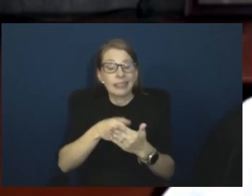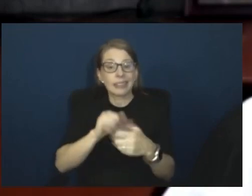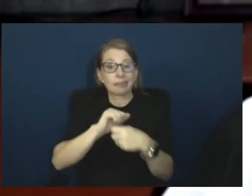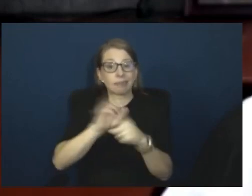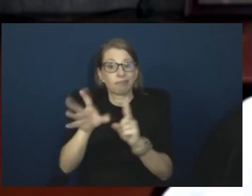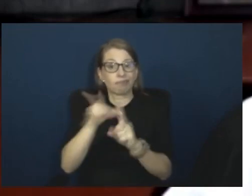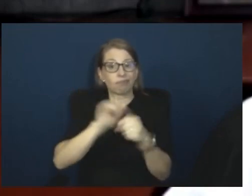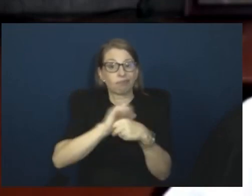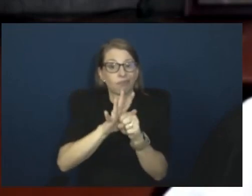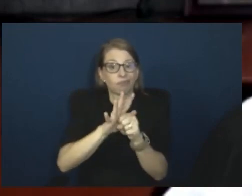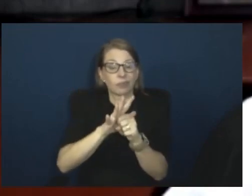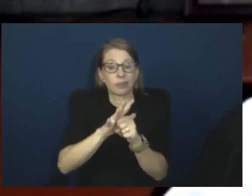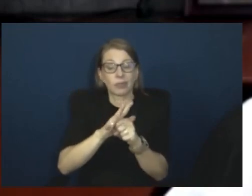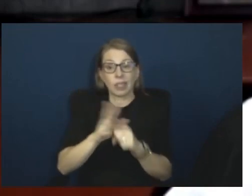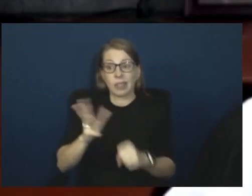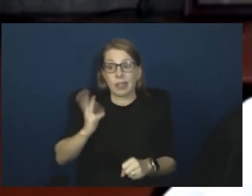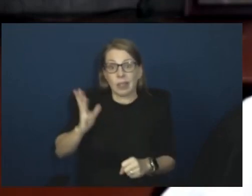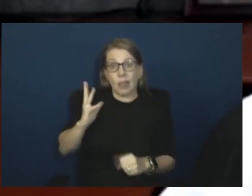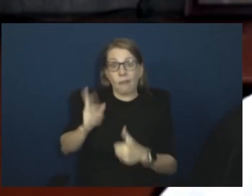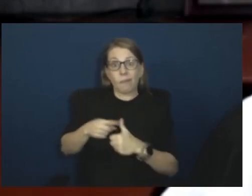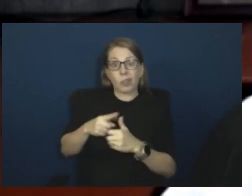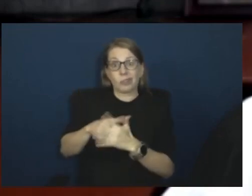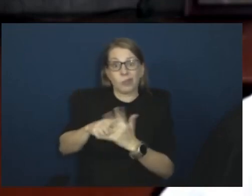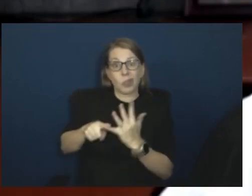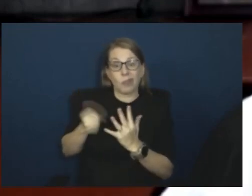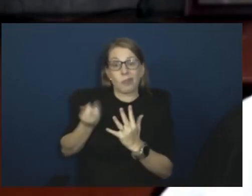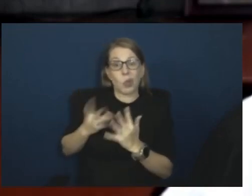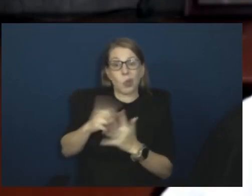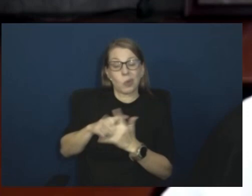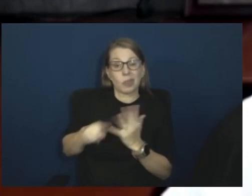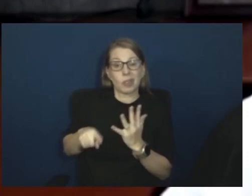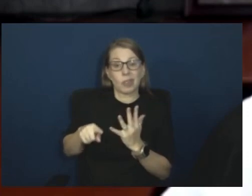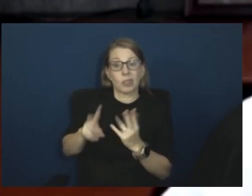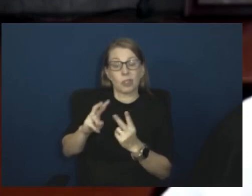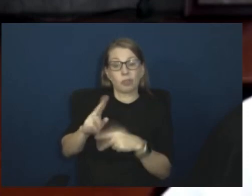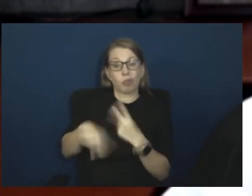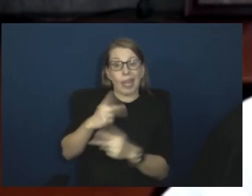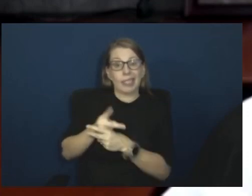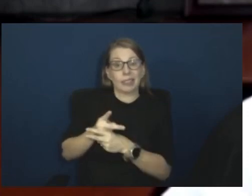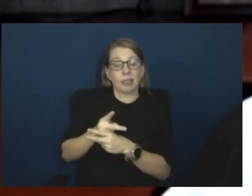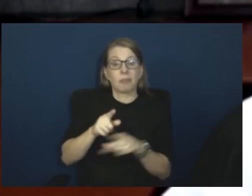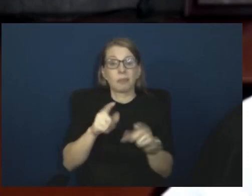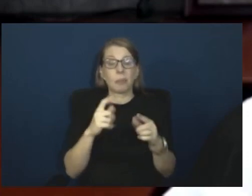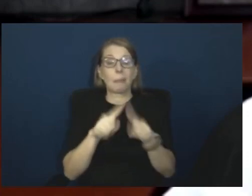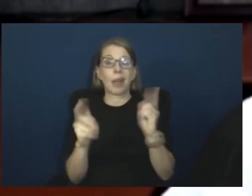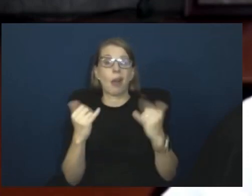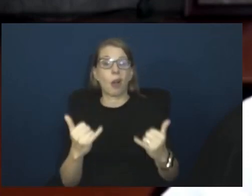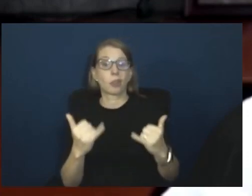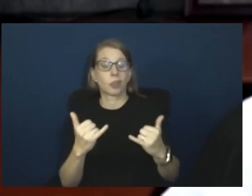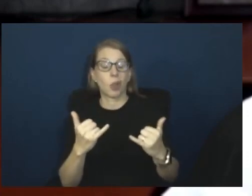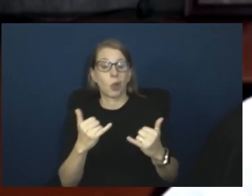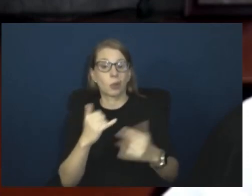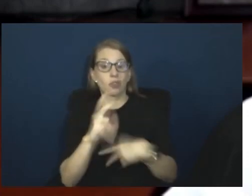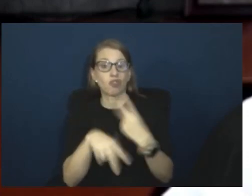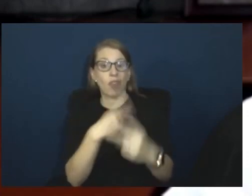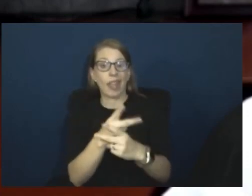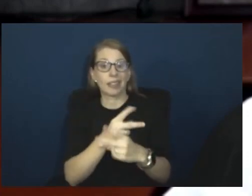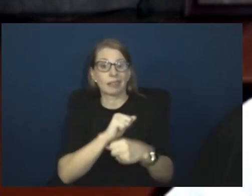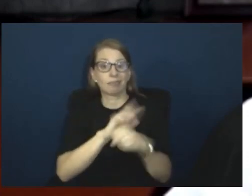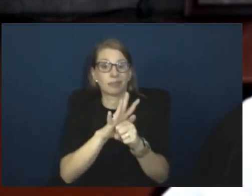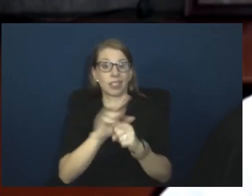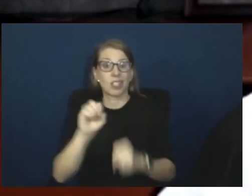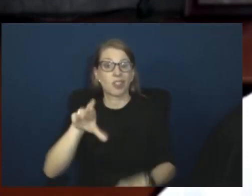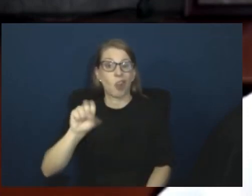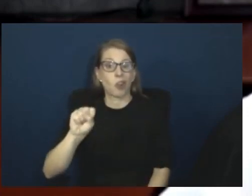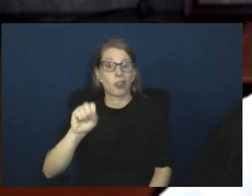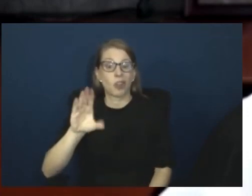against the ancestral strains of SARS-CoV-2, but also of the presently circulating and future strains of SARS-CoV-2, which will